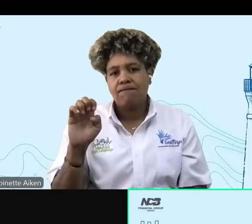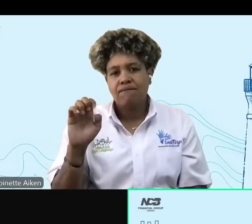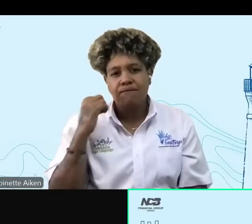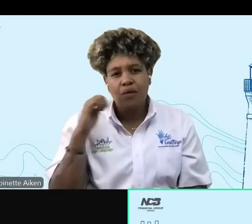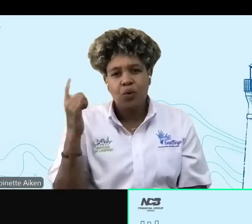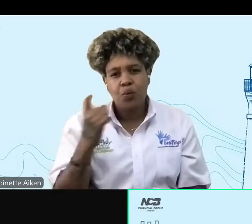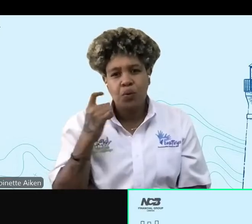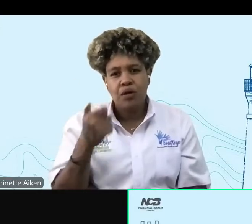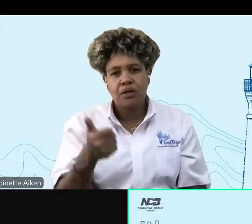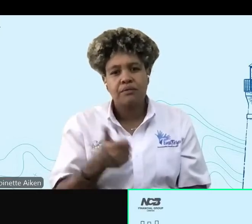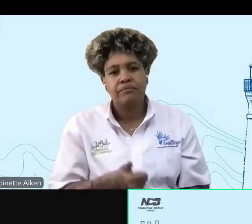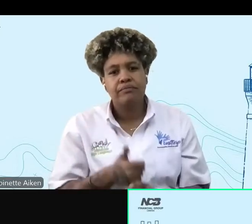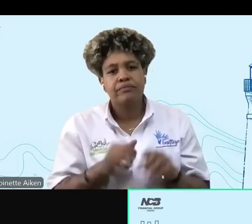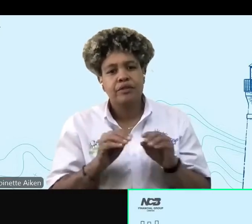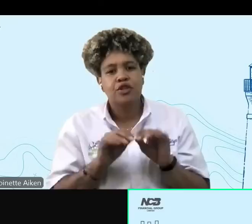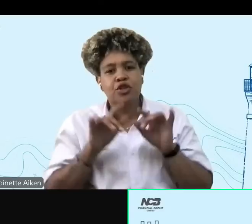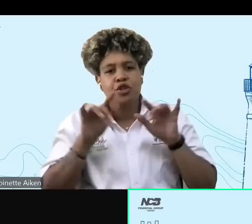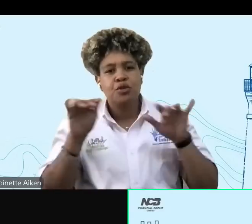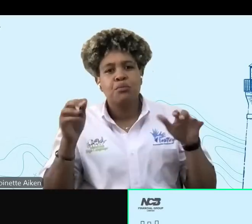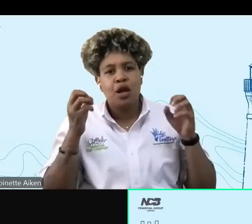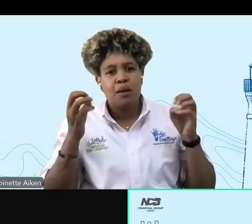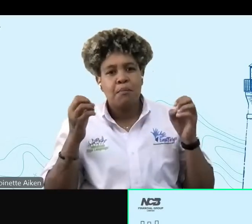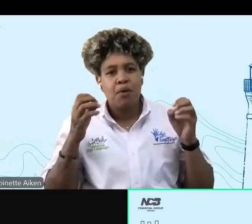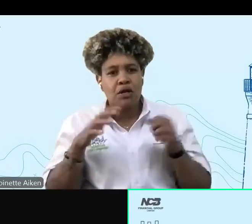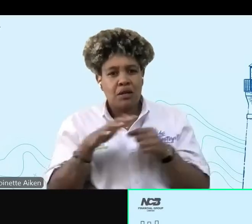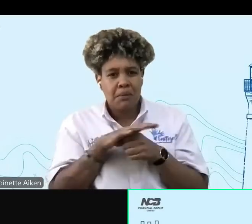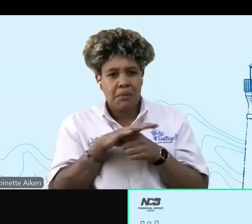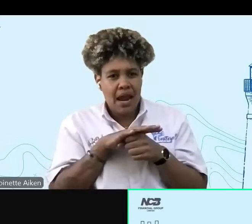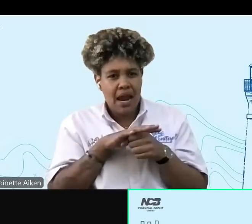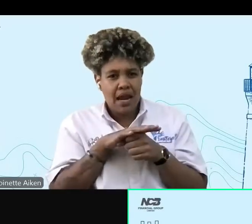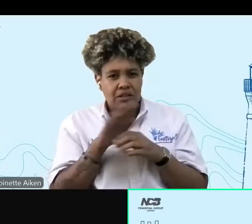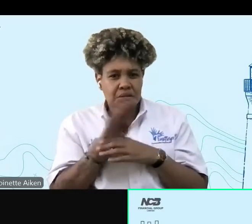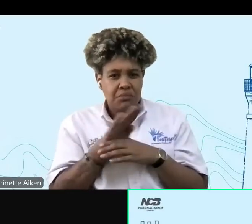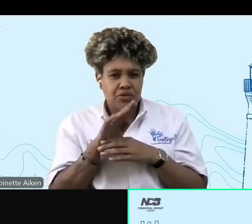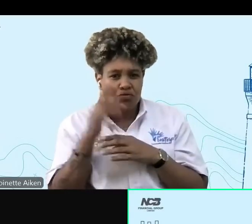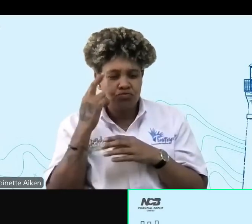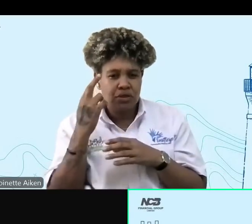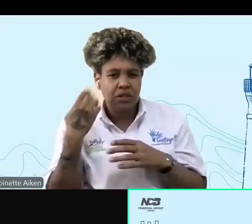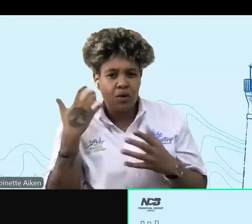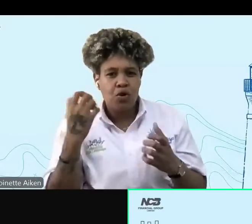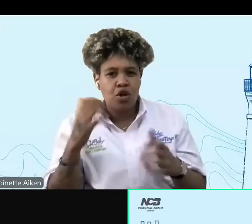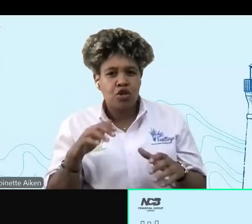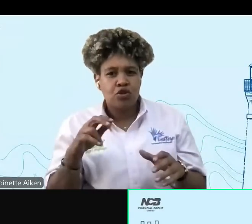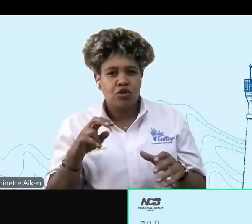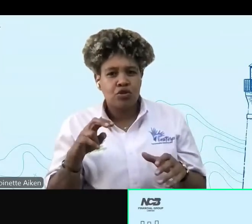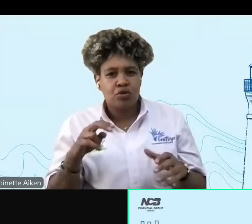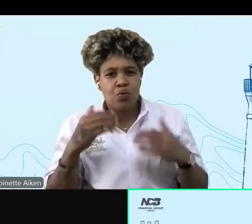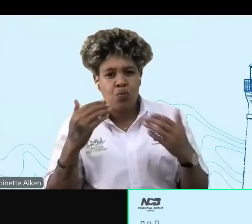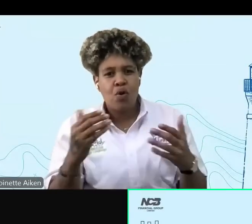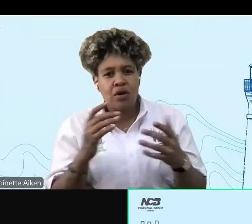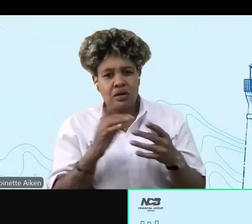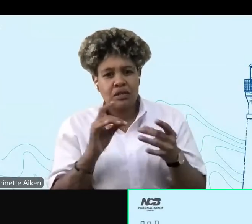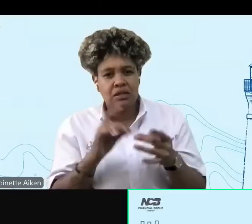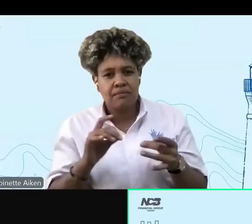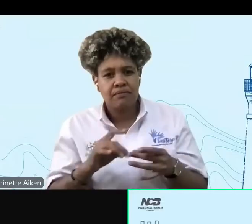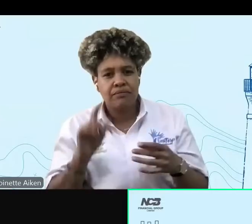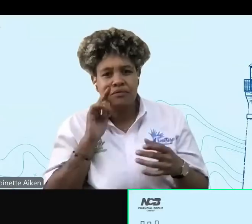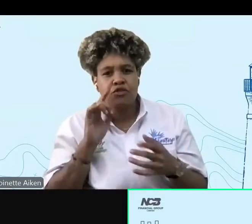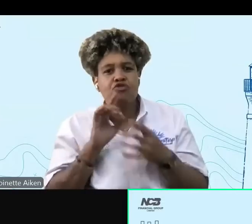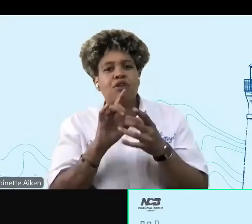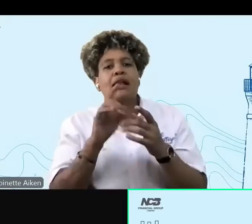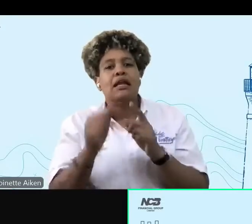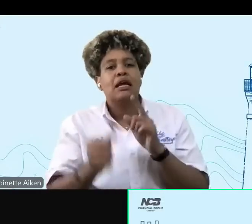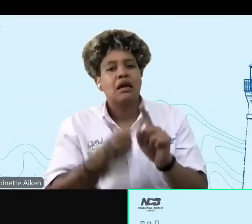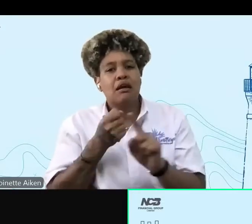across multiple areas of the business. And the reason I wanted to jump in is because the relative impact of